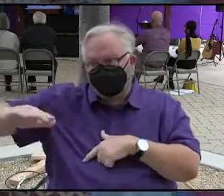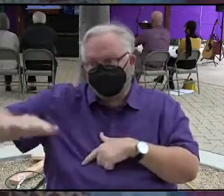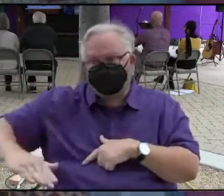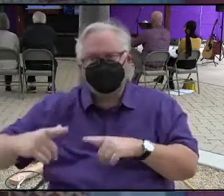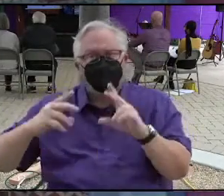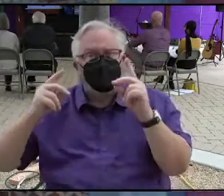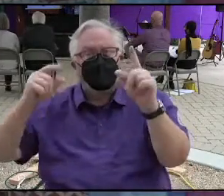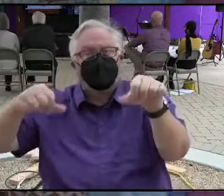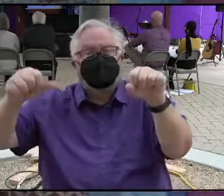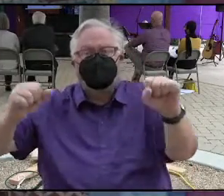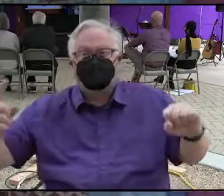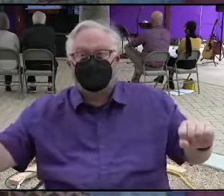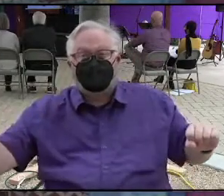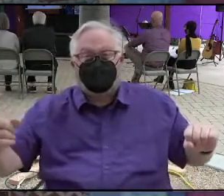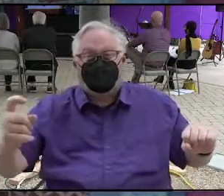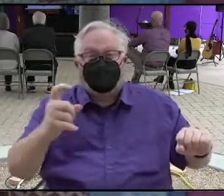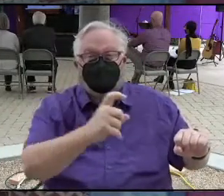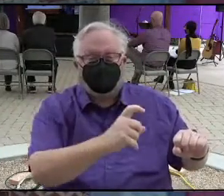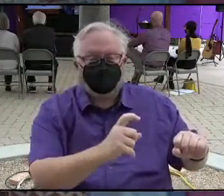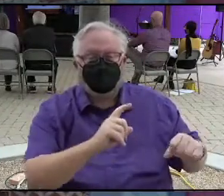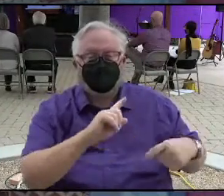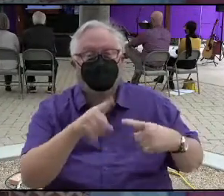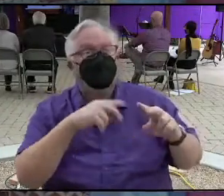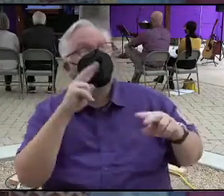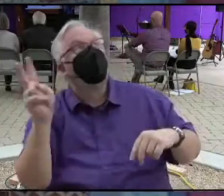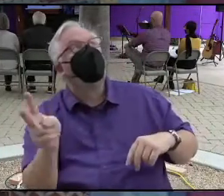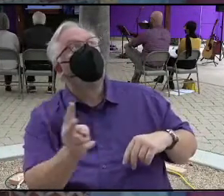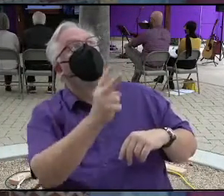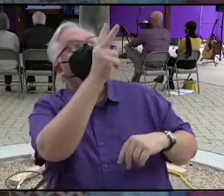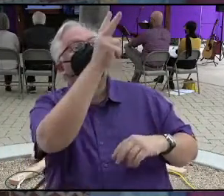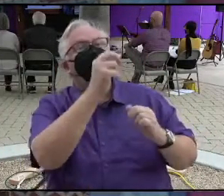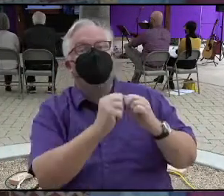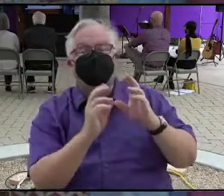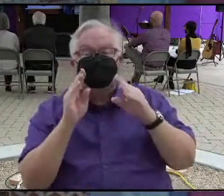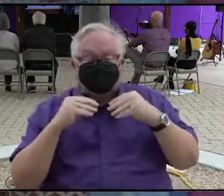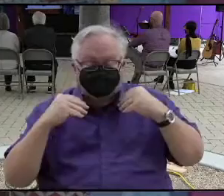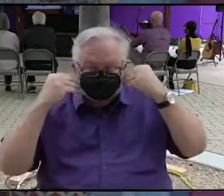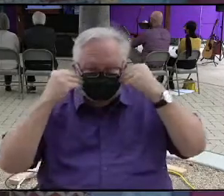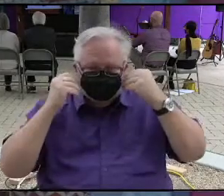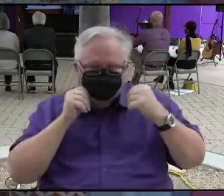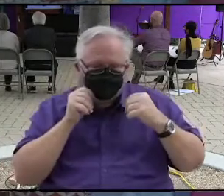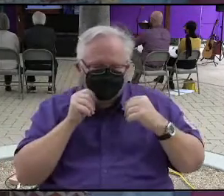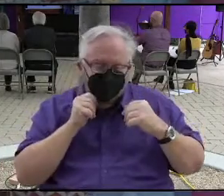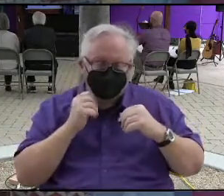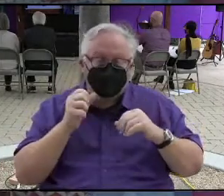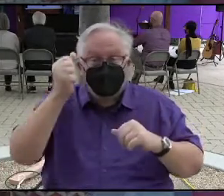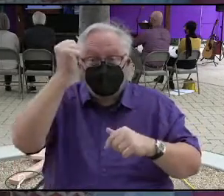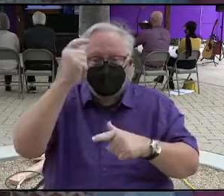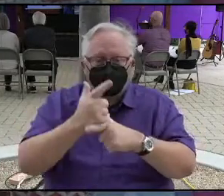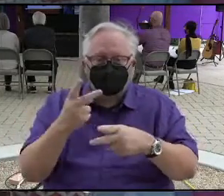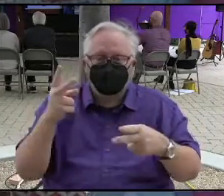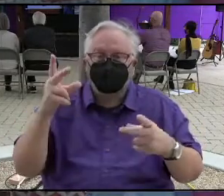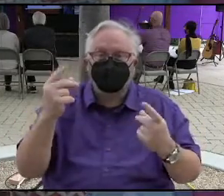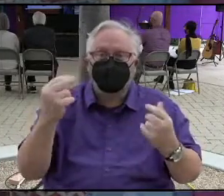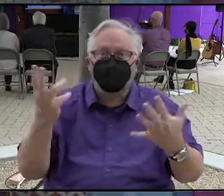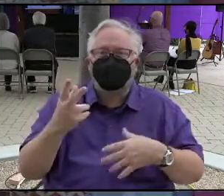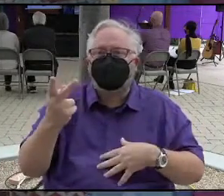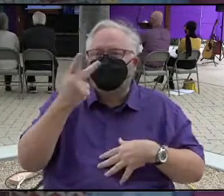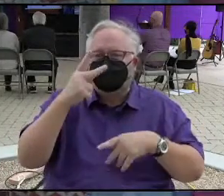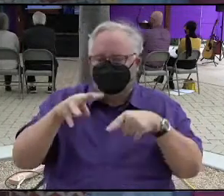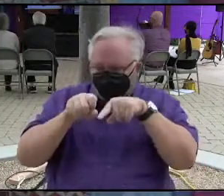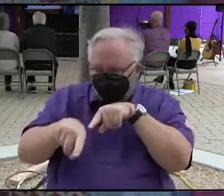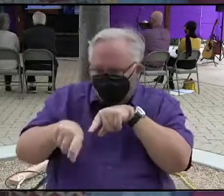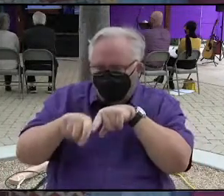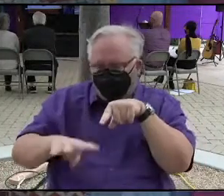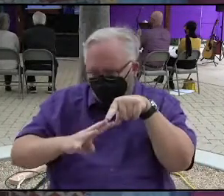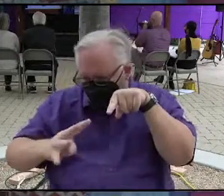as quickly as he could, and as he gazed up with an eager smile, his brother peed down on him